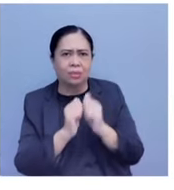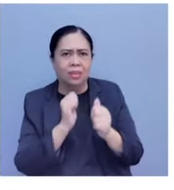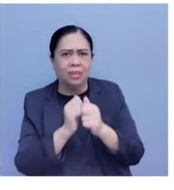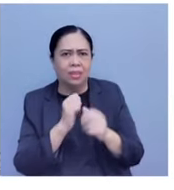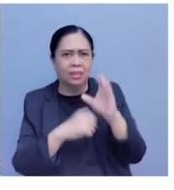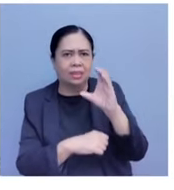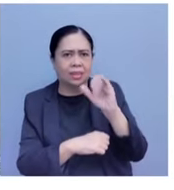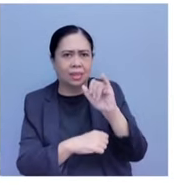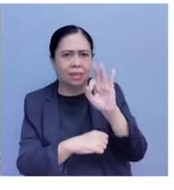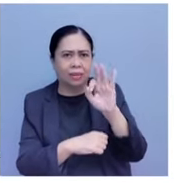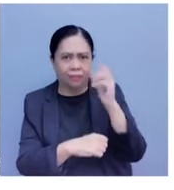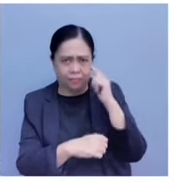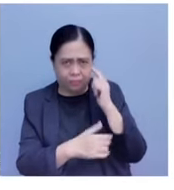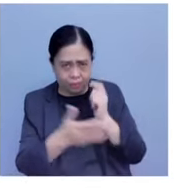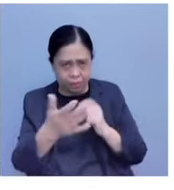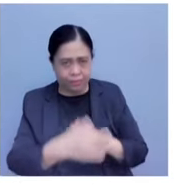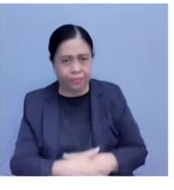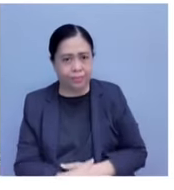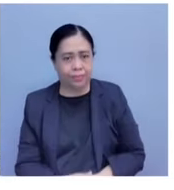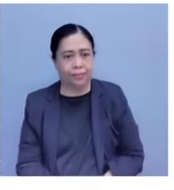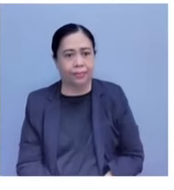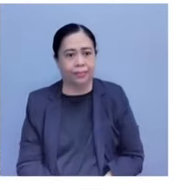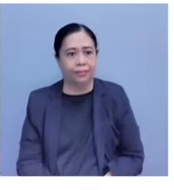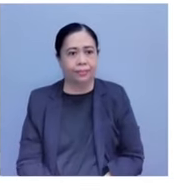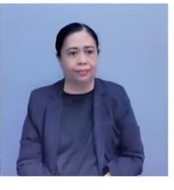Court, Attorney Colmenares?